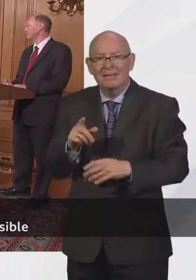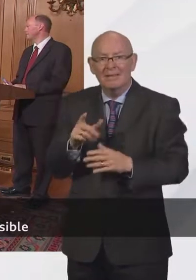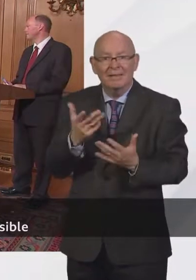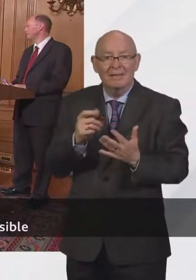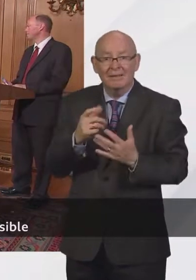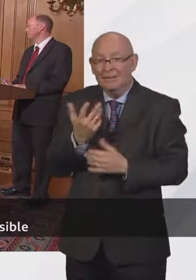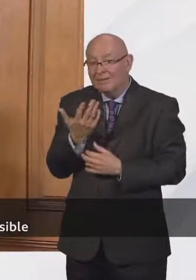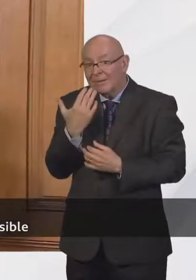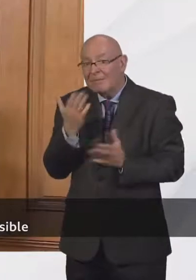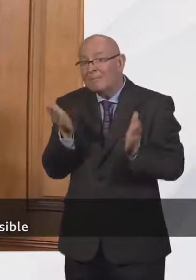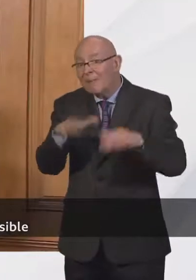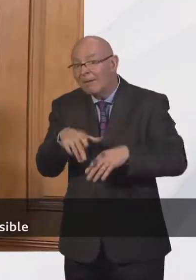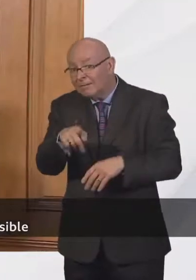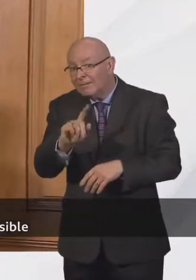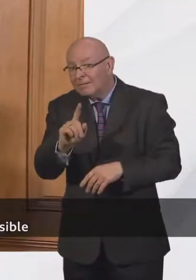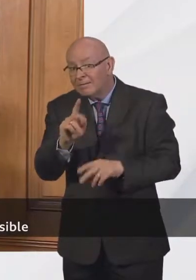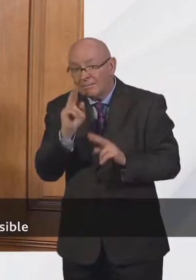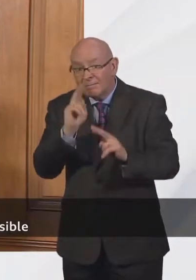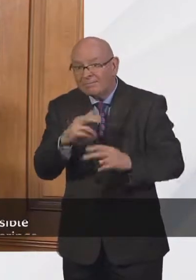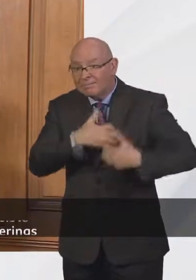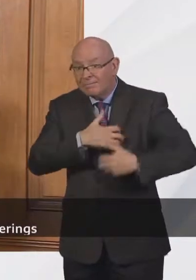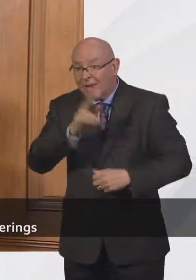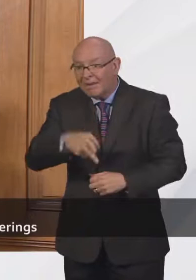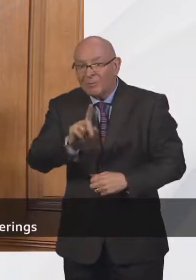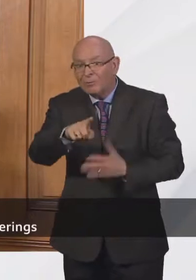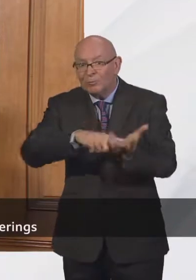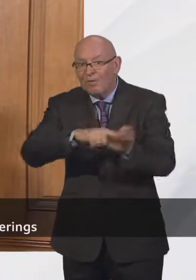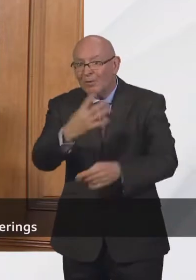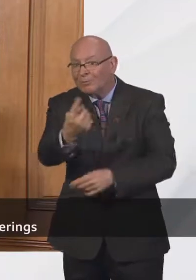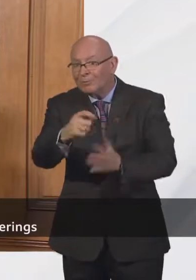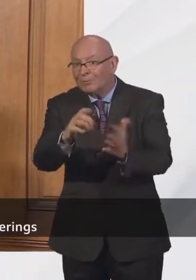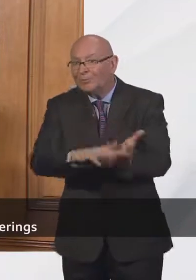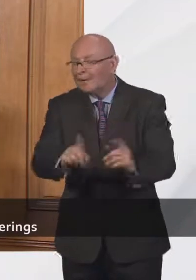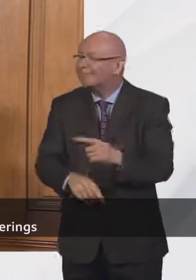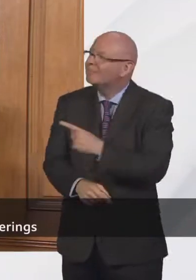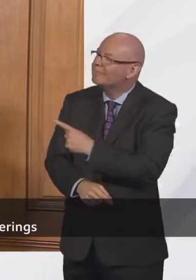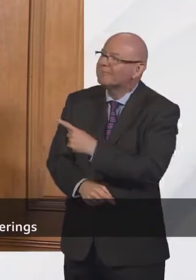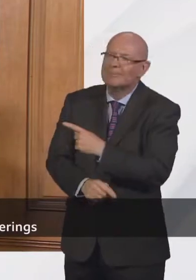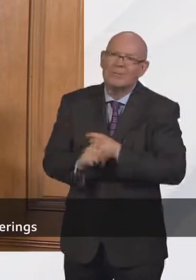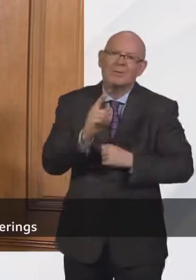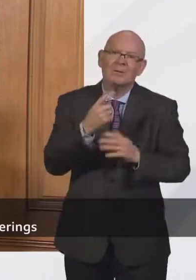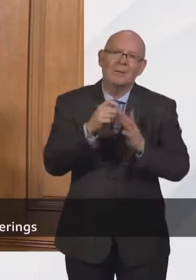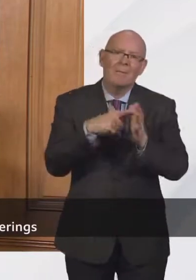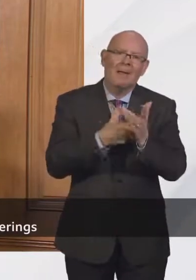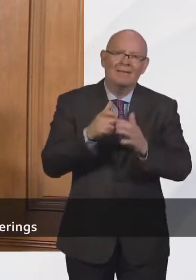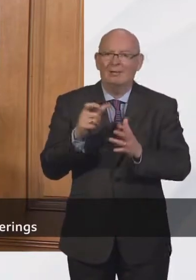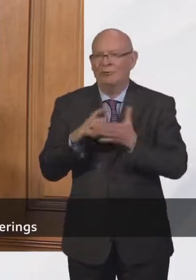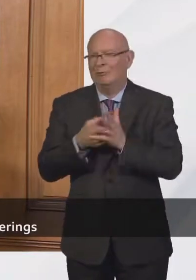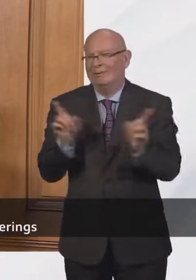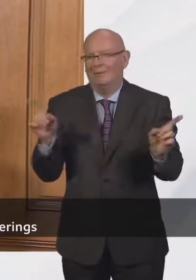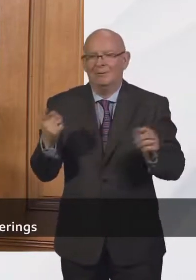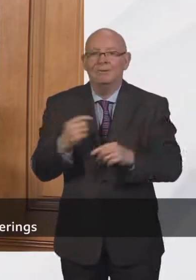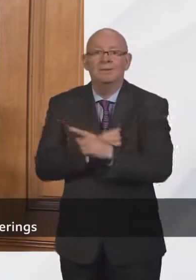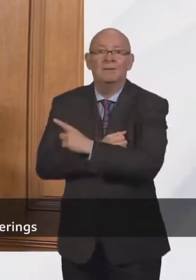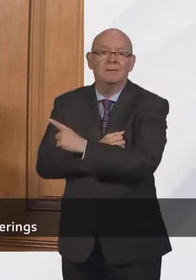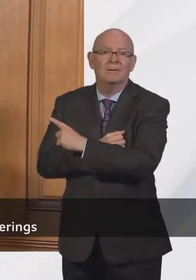think that the ways in which we get out of this I've described, which are either it goes away, which I don't think it will, or we wait